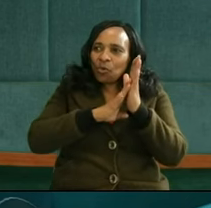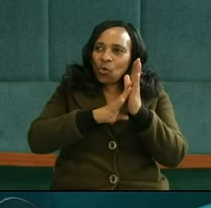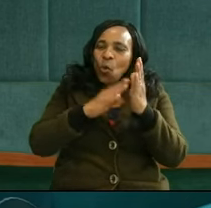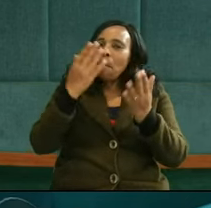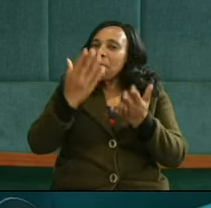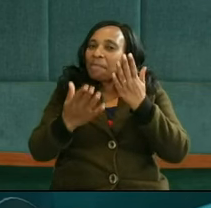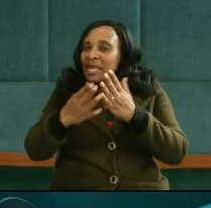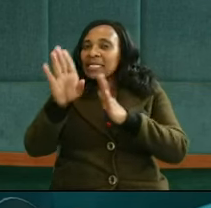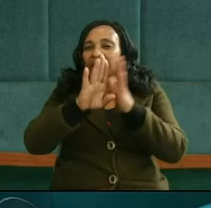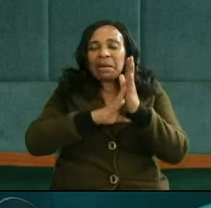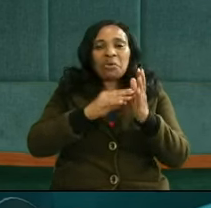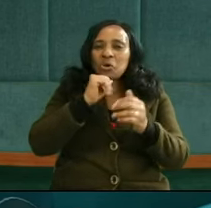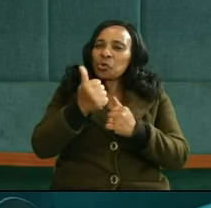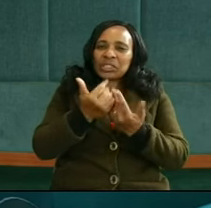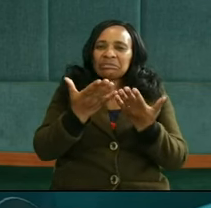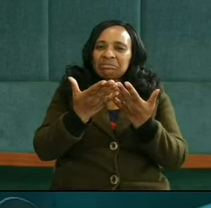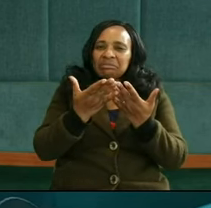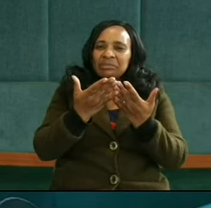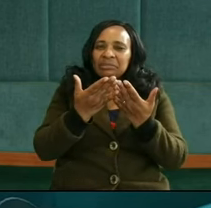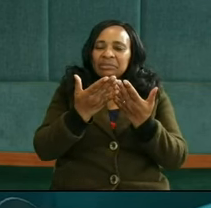whether the Bible is not just fiction,